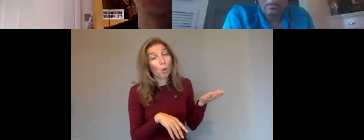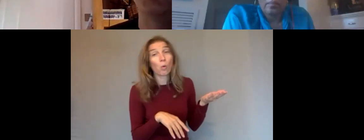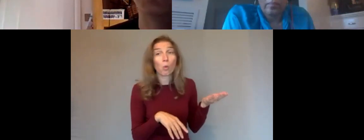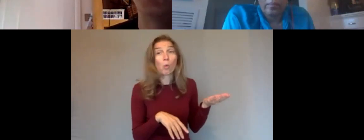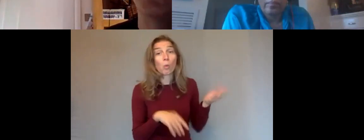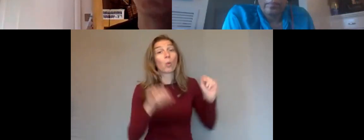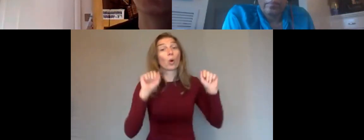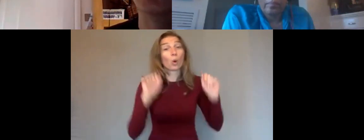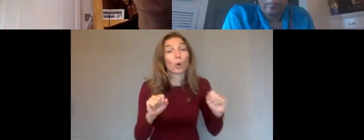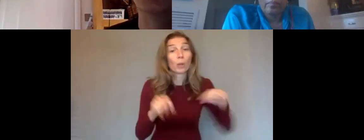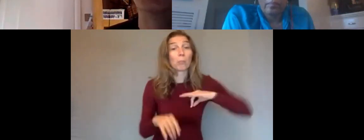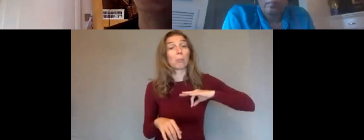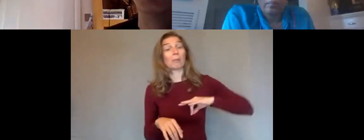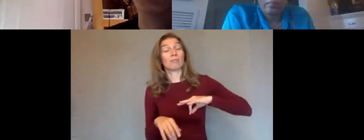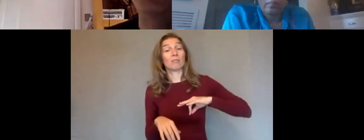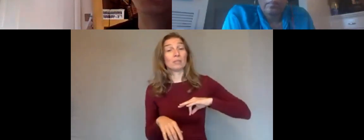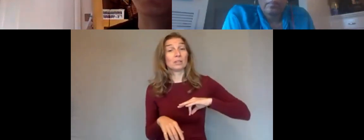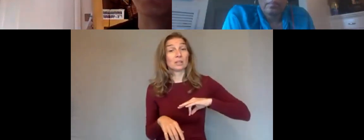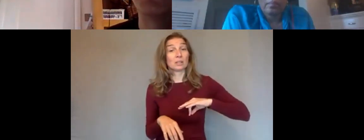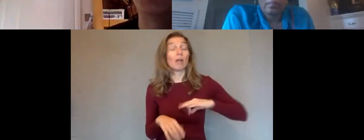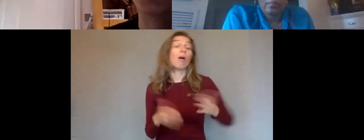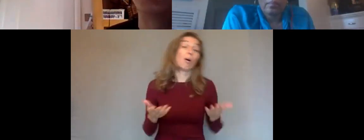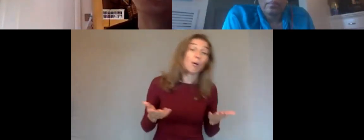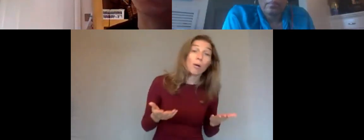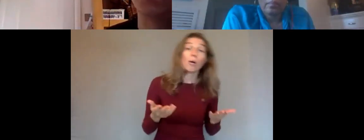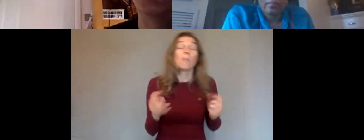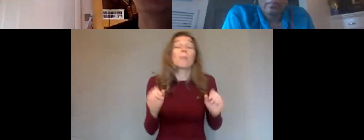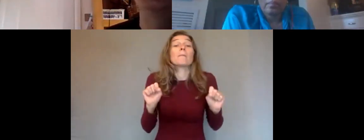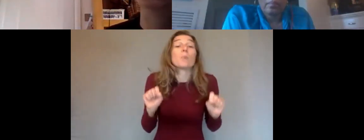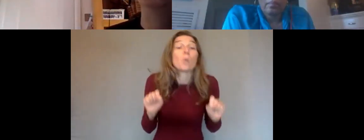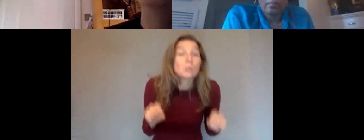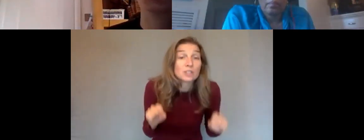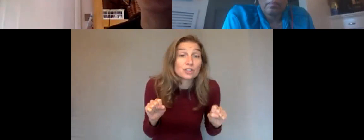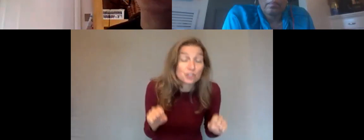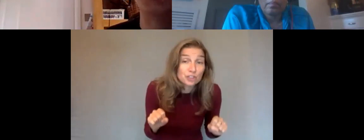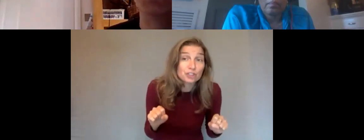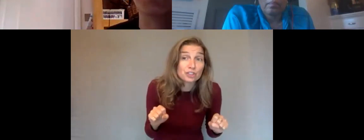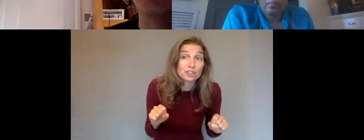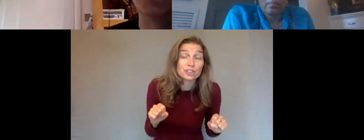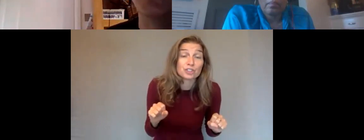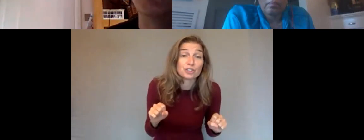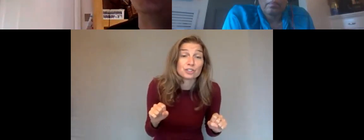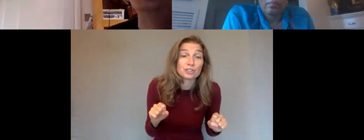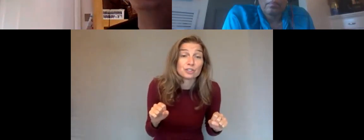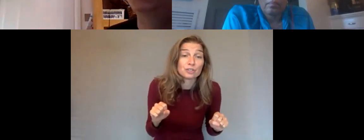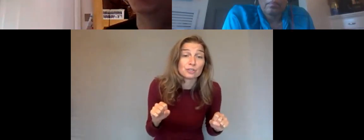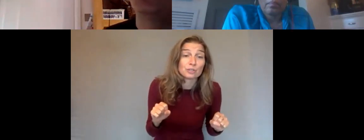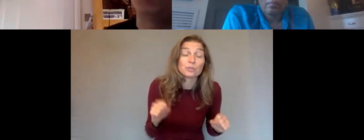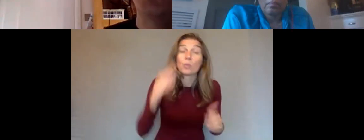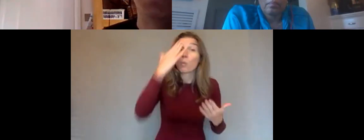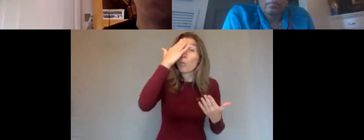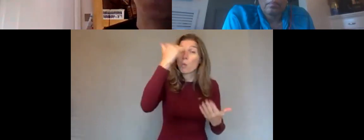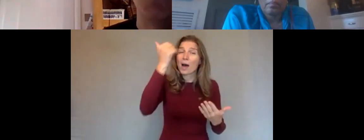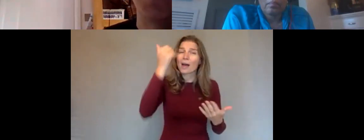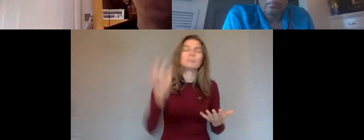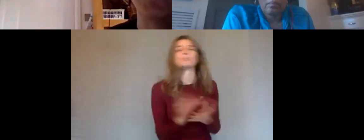some of the innovations that are potentially there, and I say potentially because the markets become, because